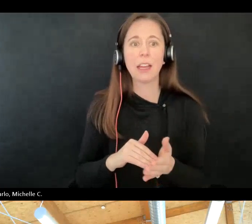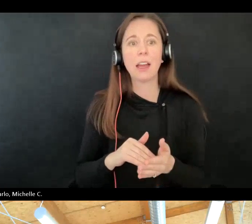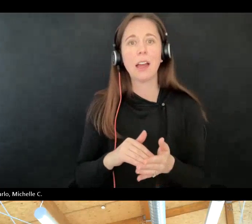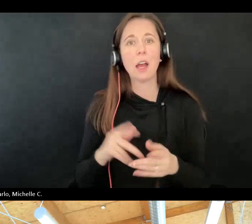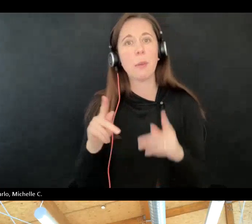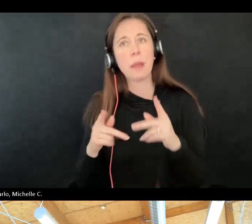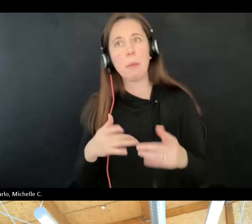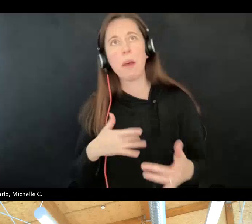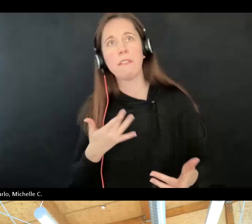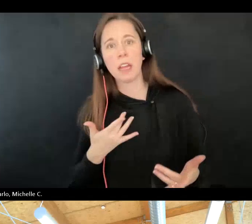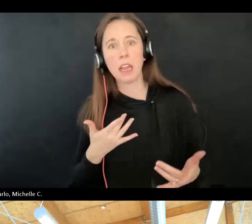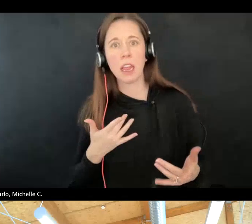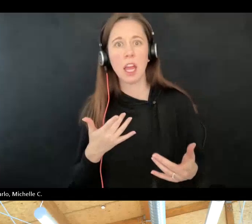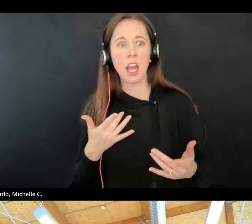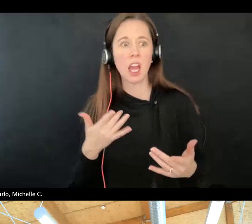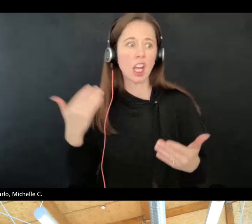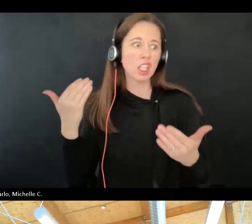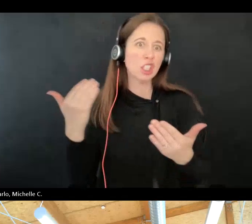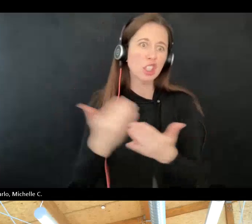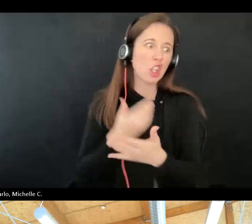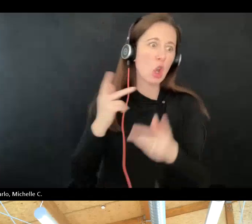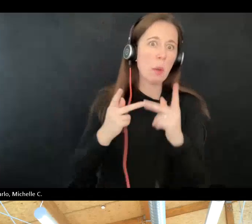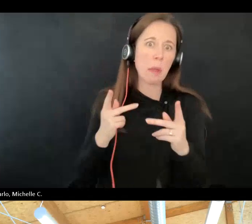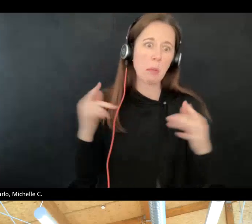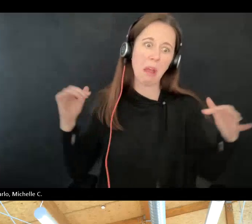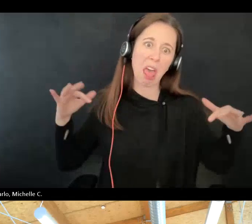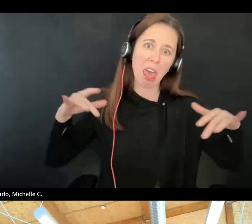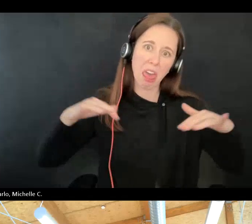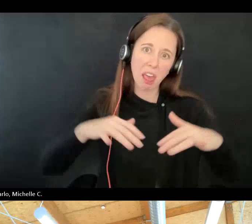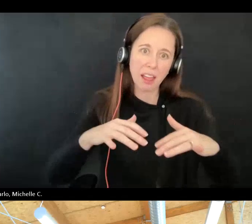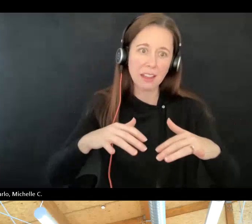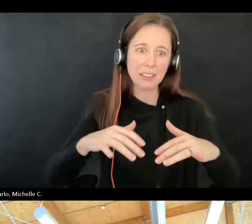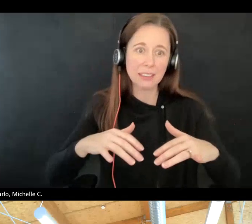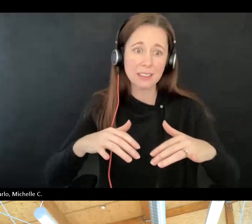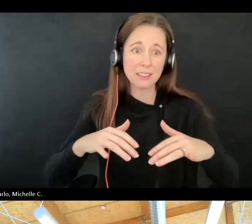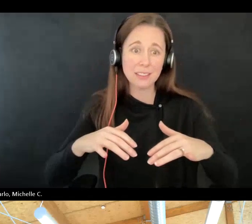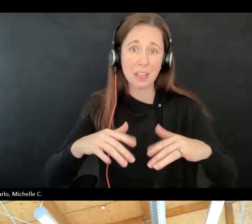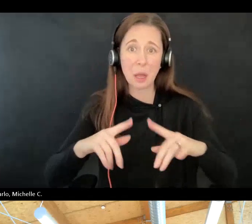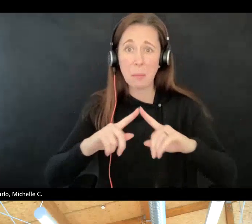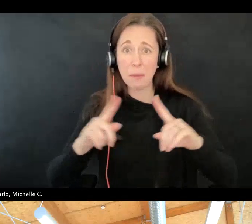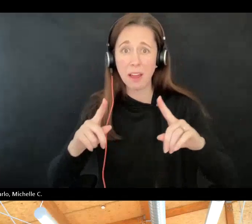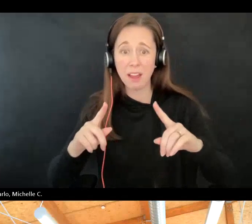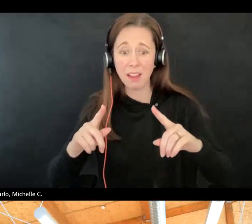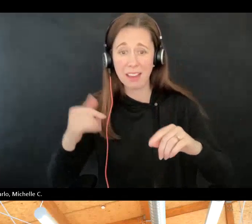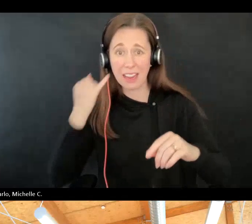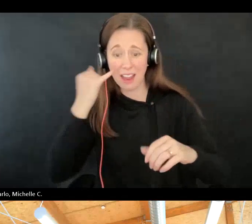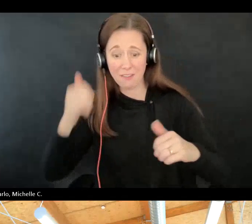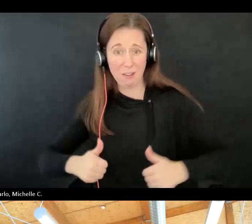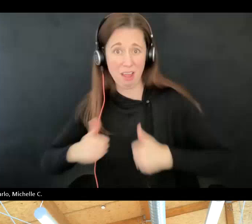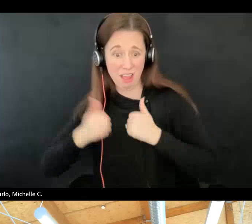the county, and people from the city are rightfully stating that they just want to get to work every day.